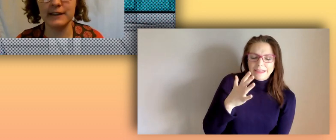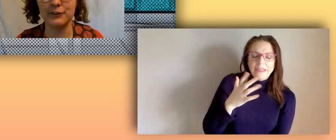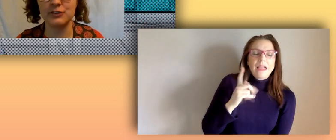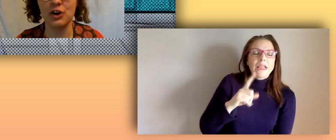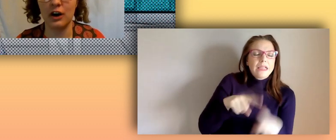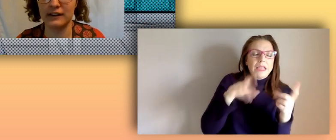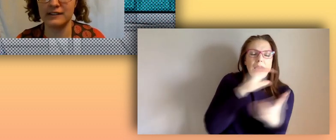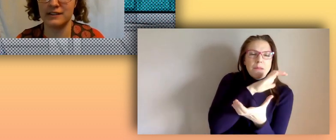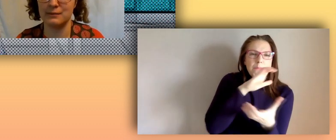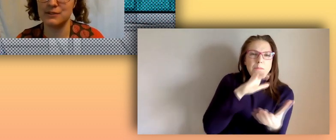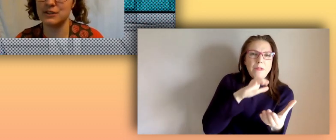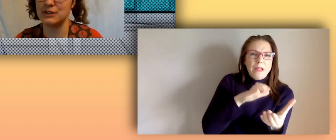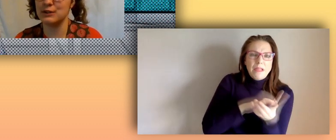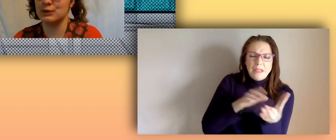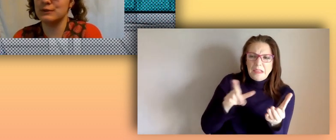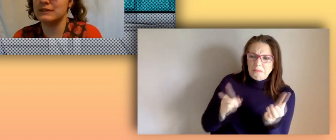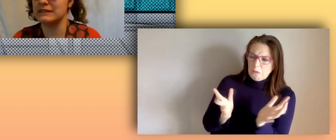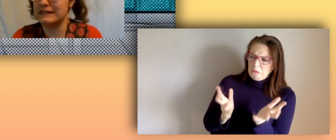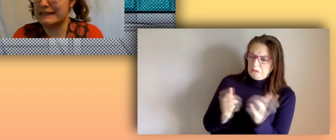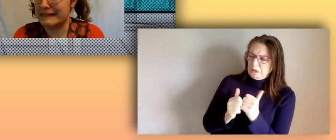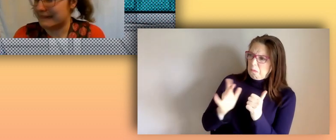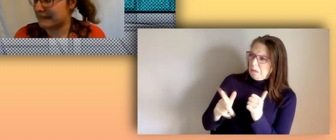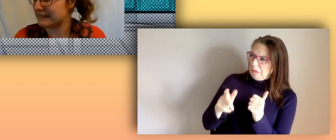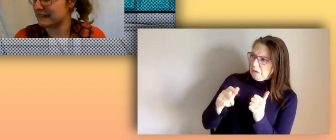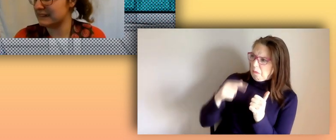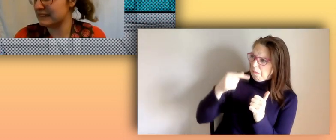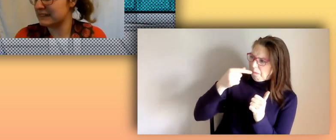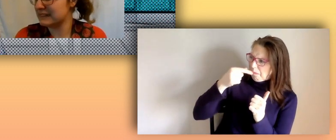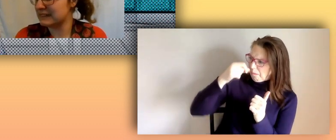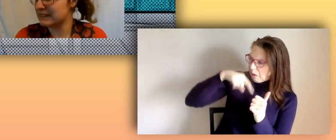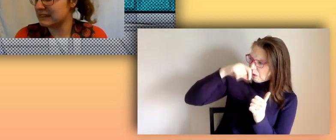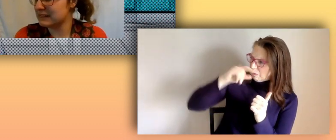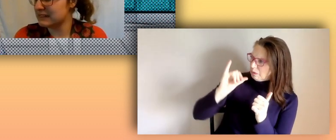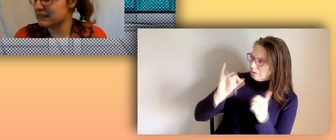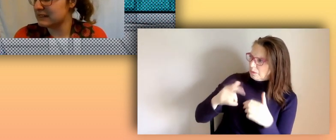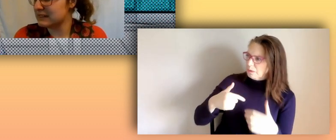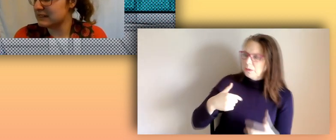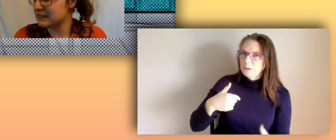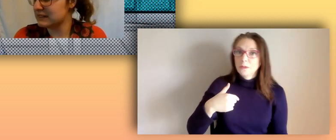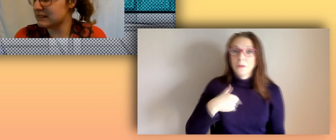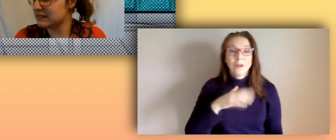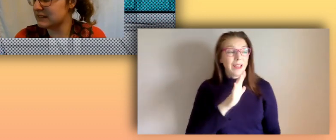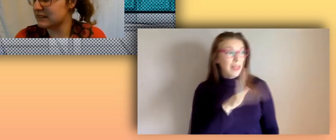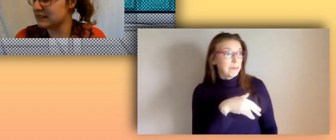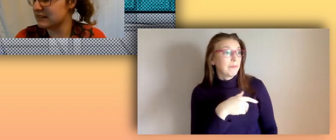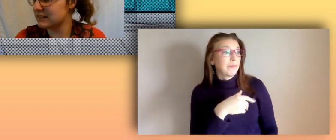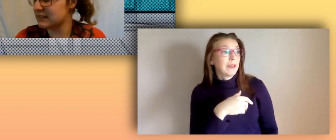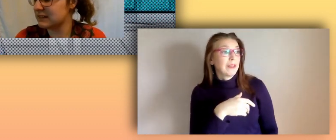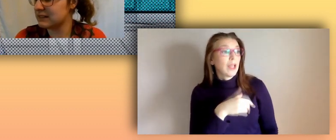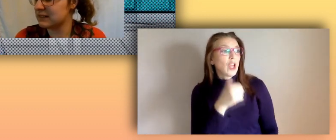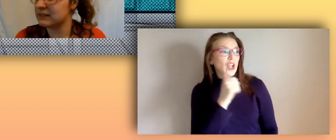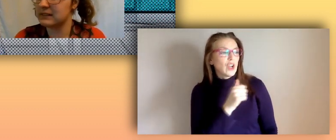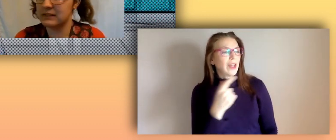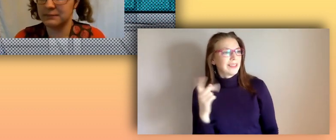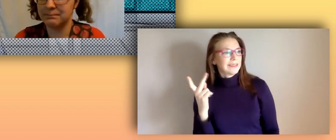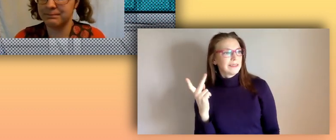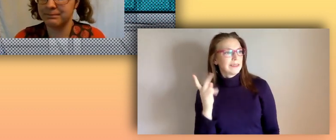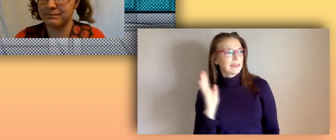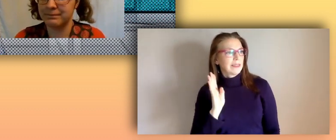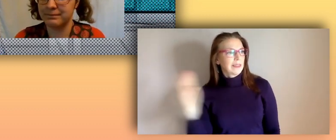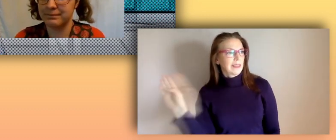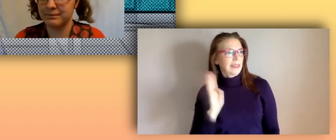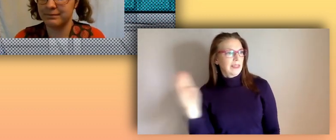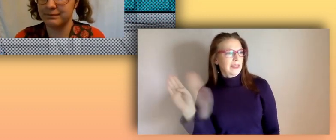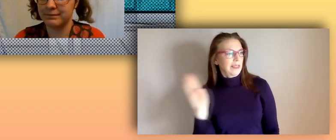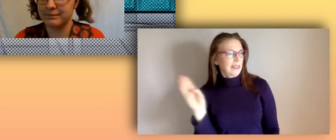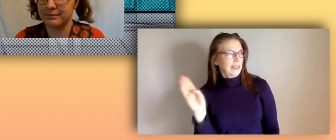can't believe you're talking to them too. Ugh. Kleenex girl, this conversation had nothing to do